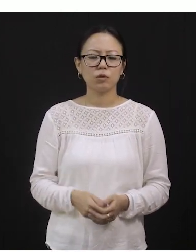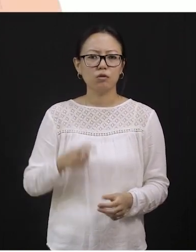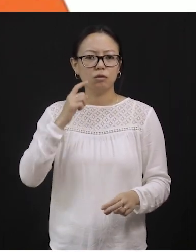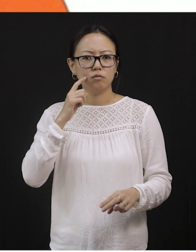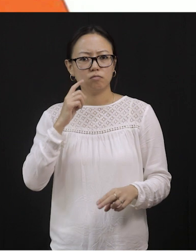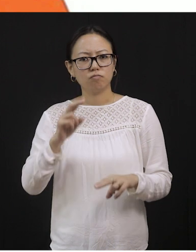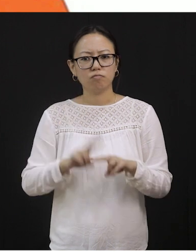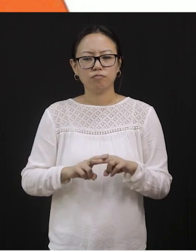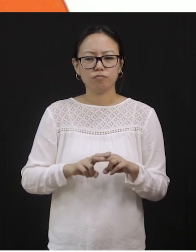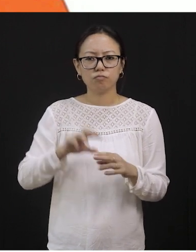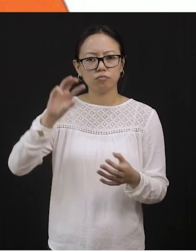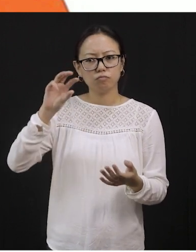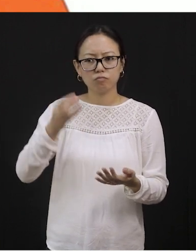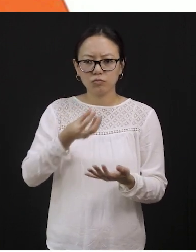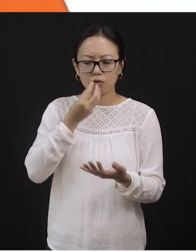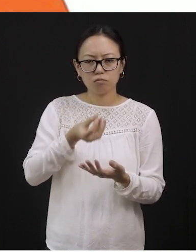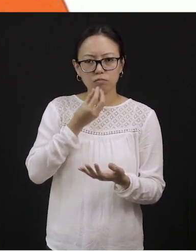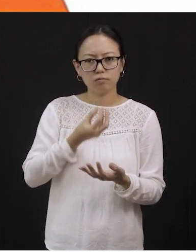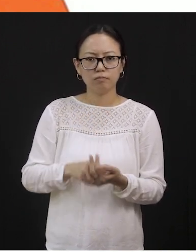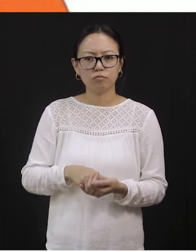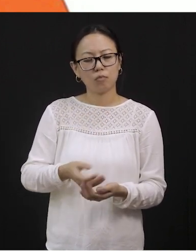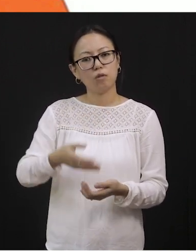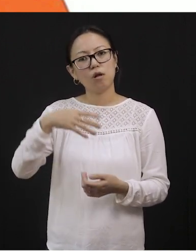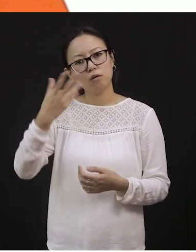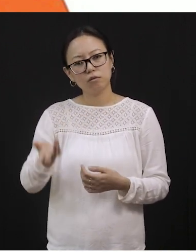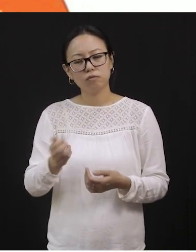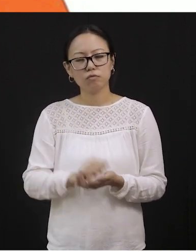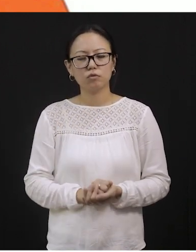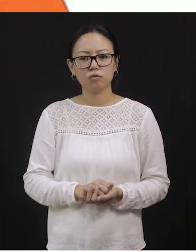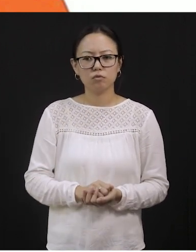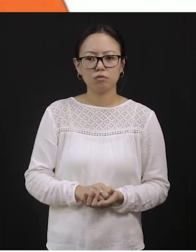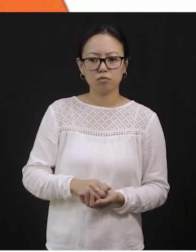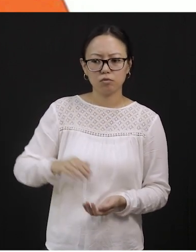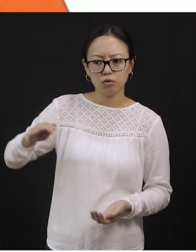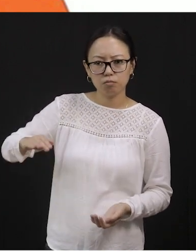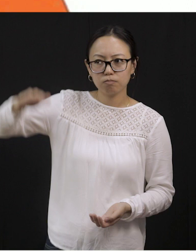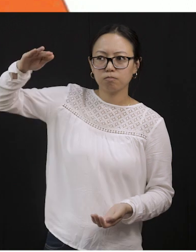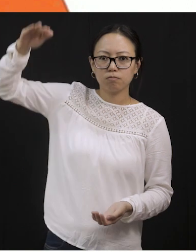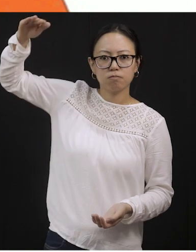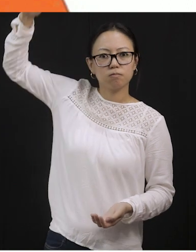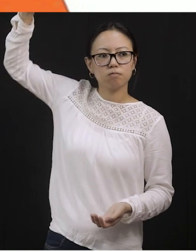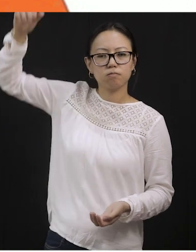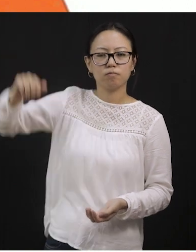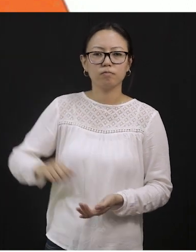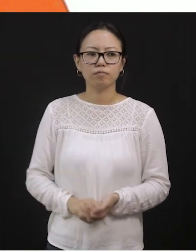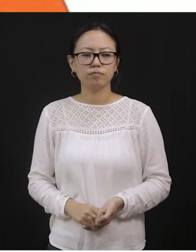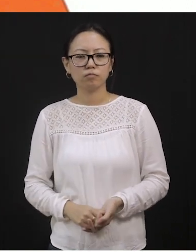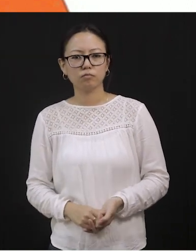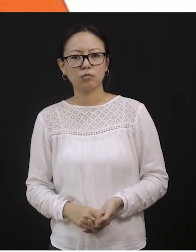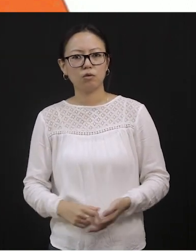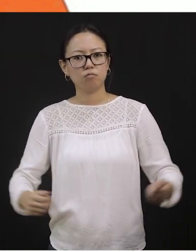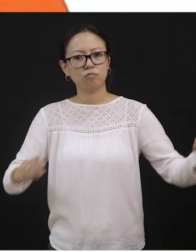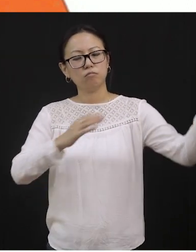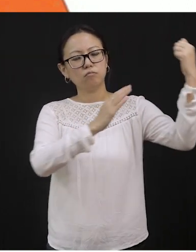bigger, bigger, bigger. All right, and this is not the end of the story. He grows bigger